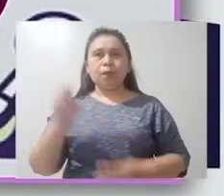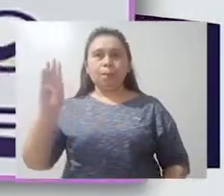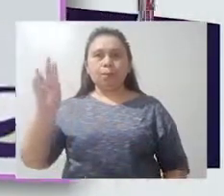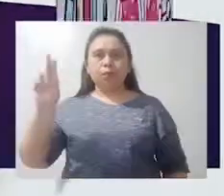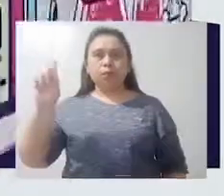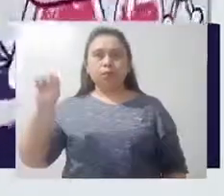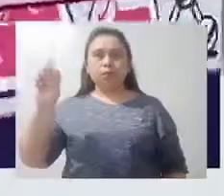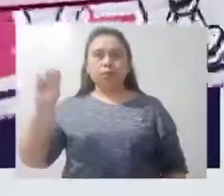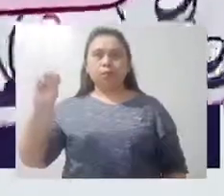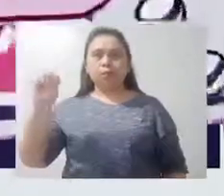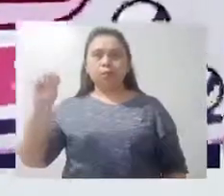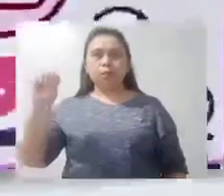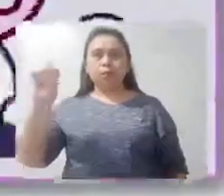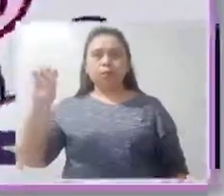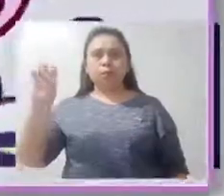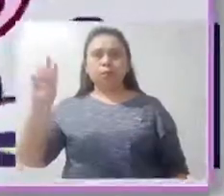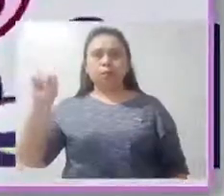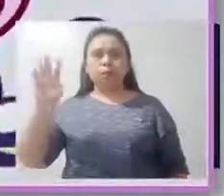Bunsen burner,